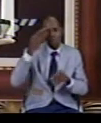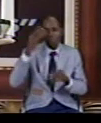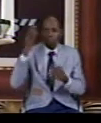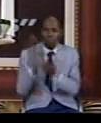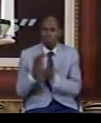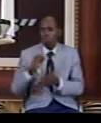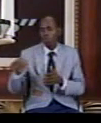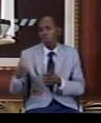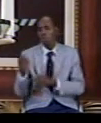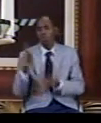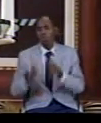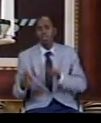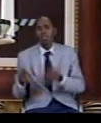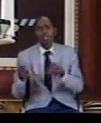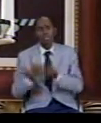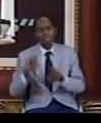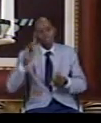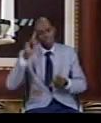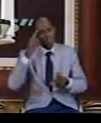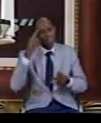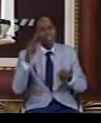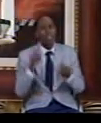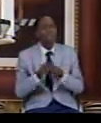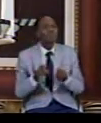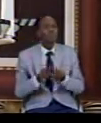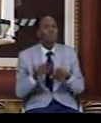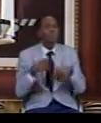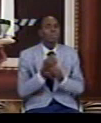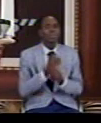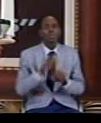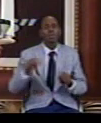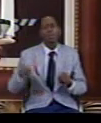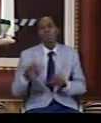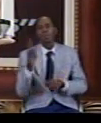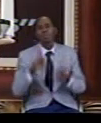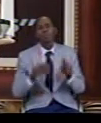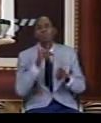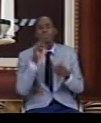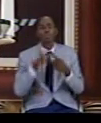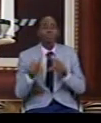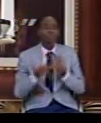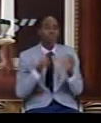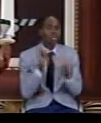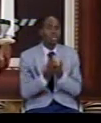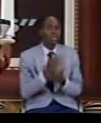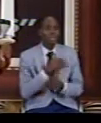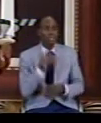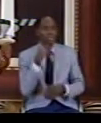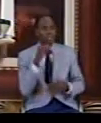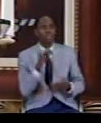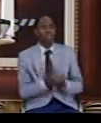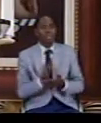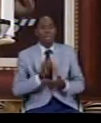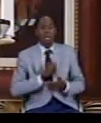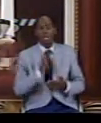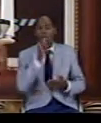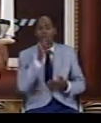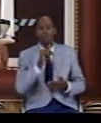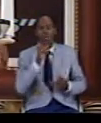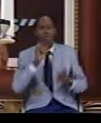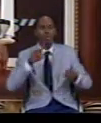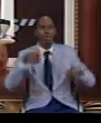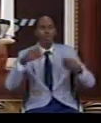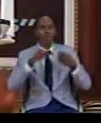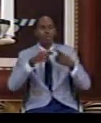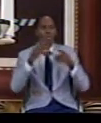people, that they think like making other people not to do that, and they say, I'm not going to take nonsense